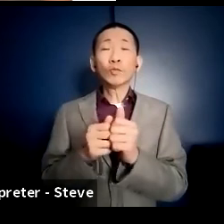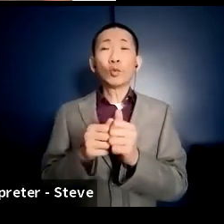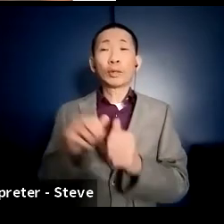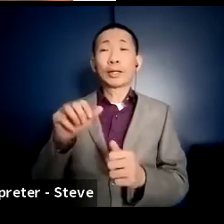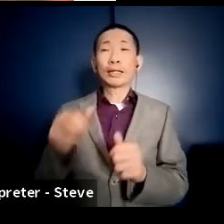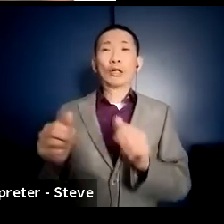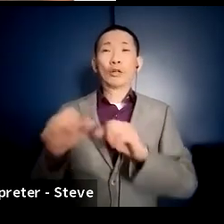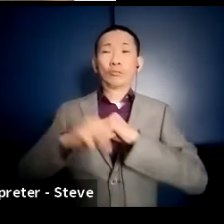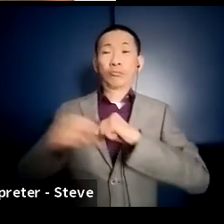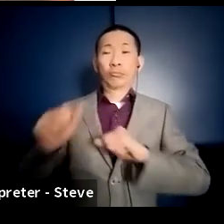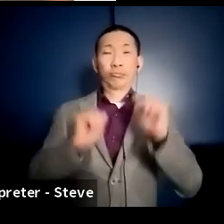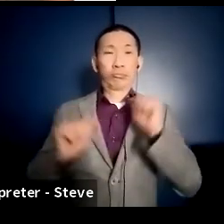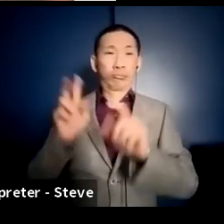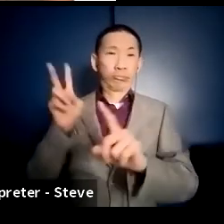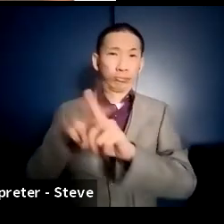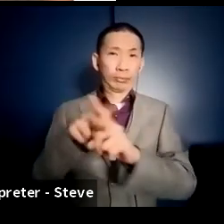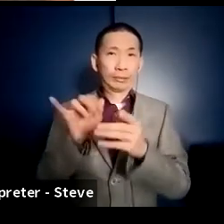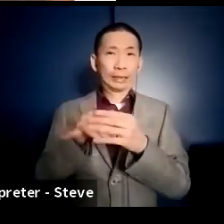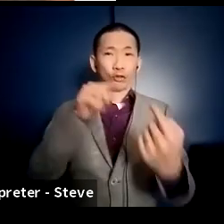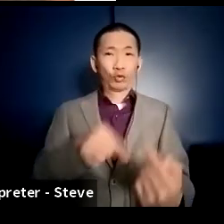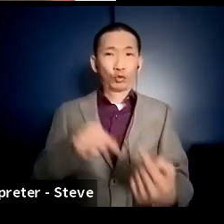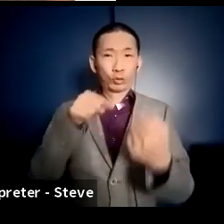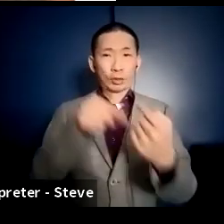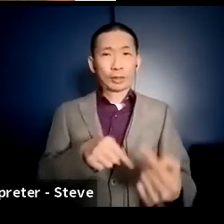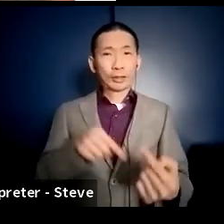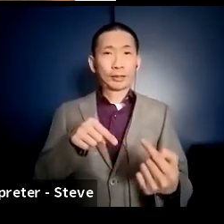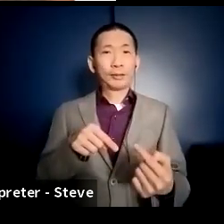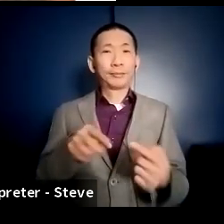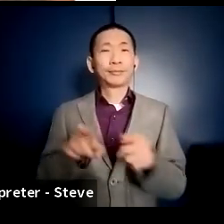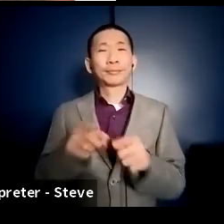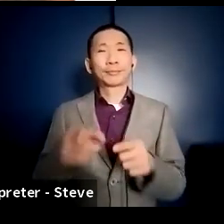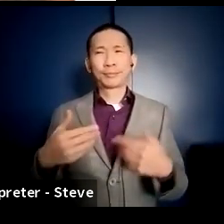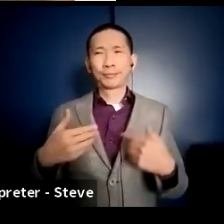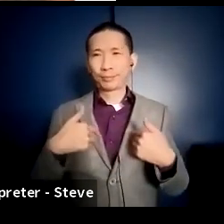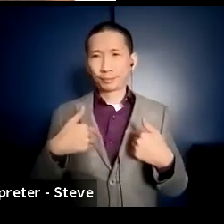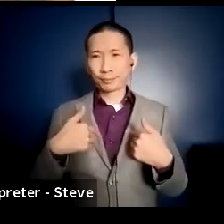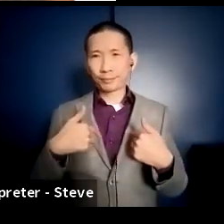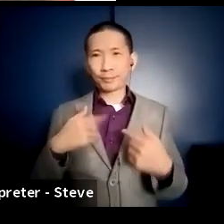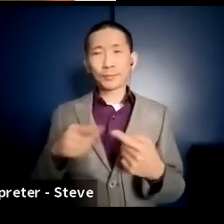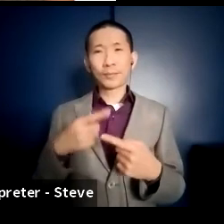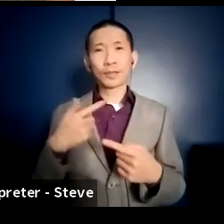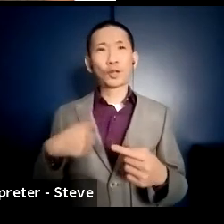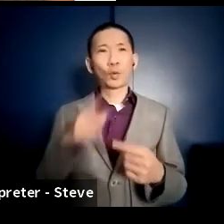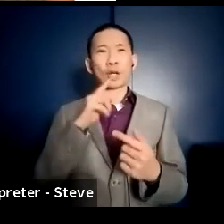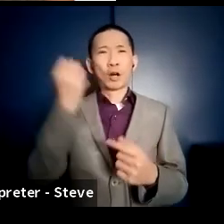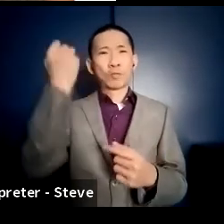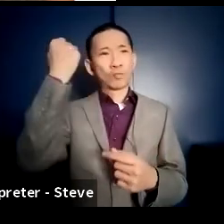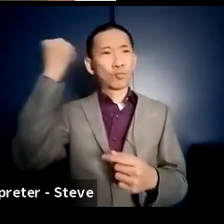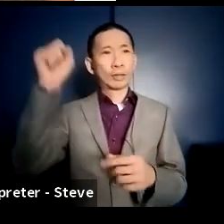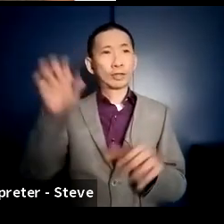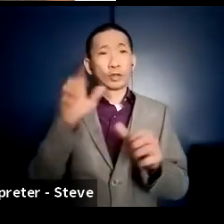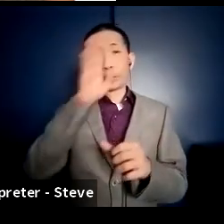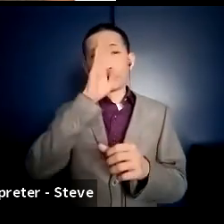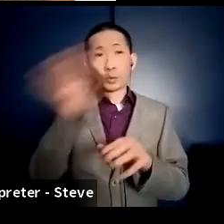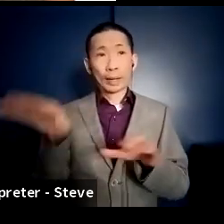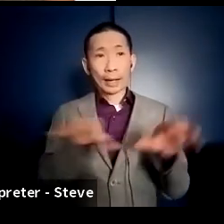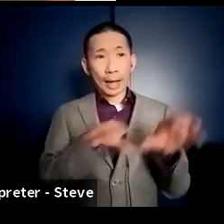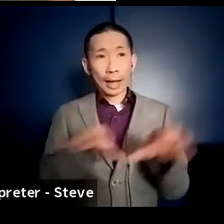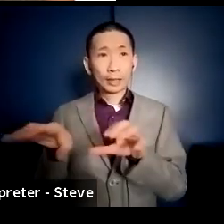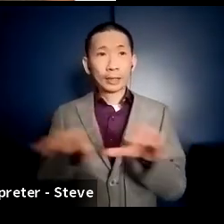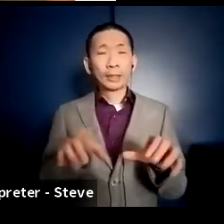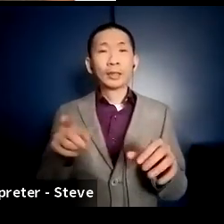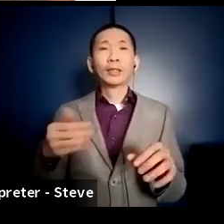dramatizing the struggle. Like there are, when we're sort of protesting and doing direct actions,